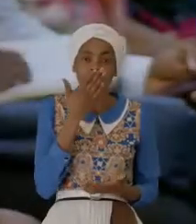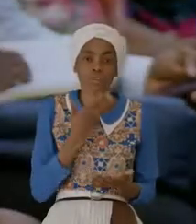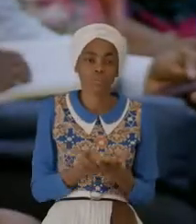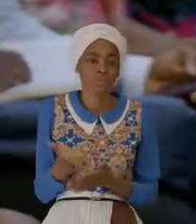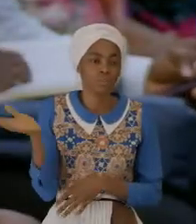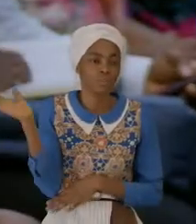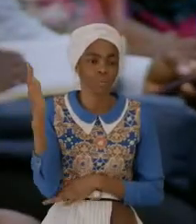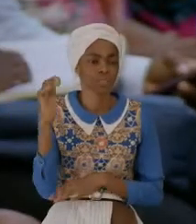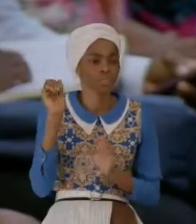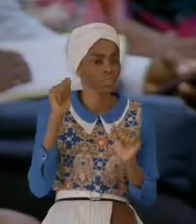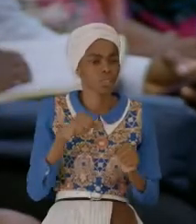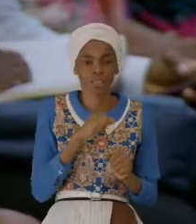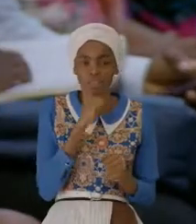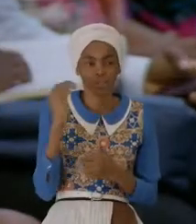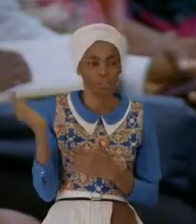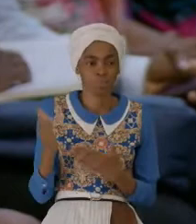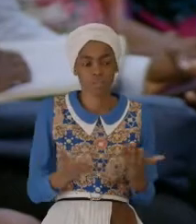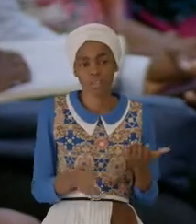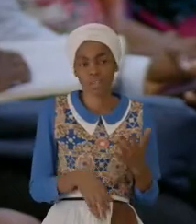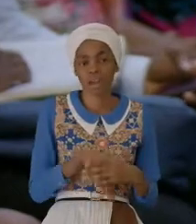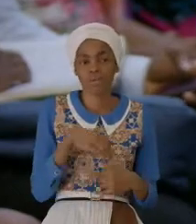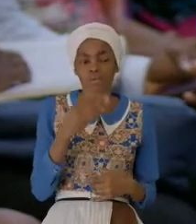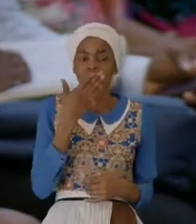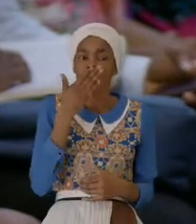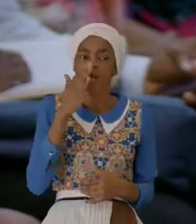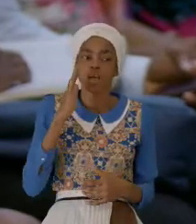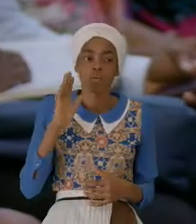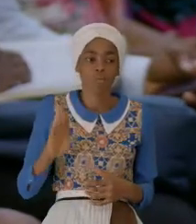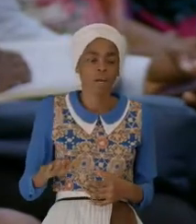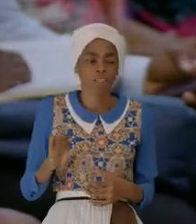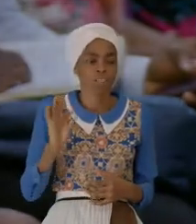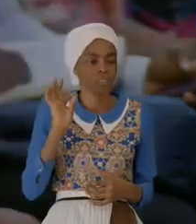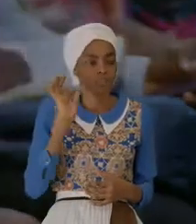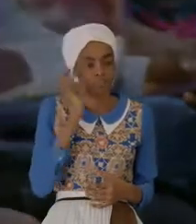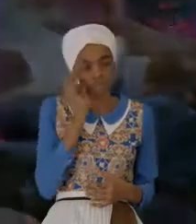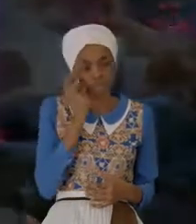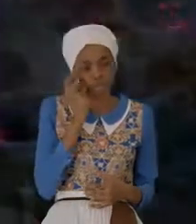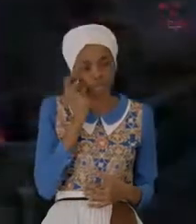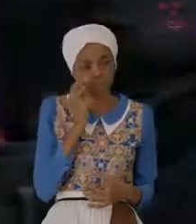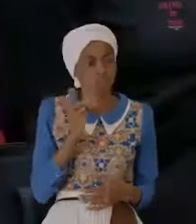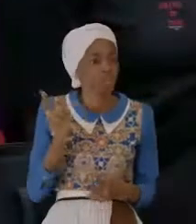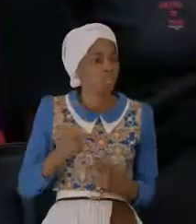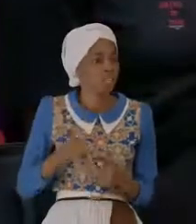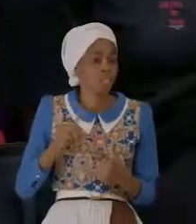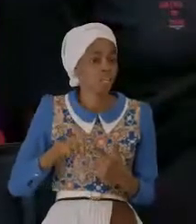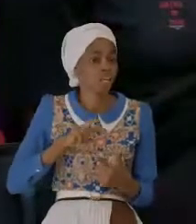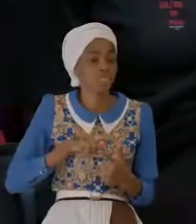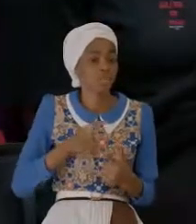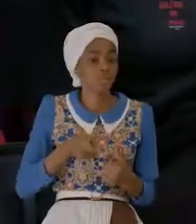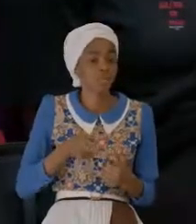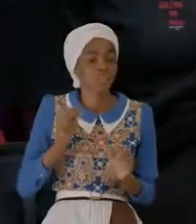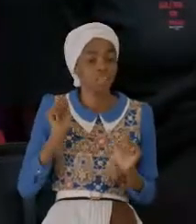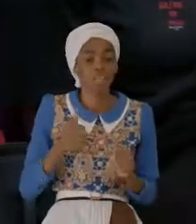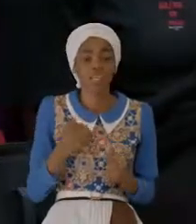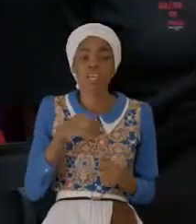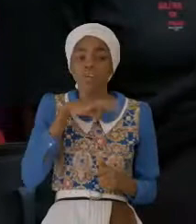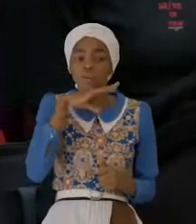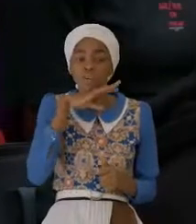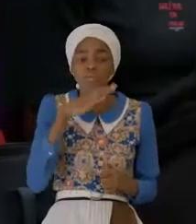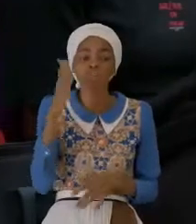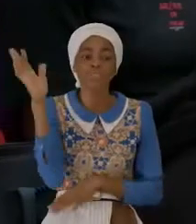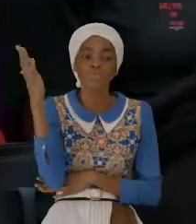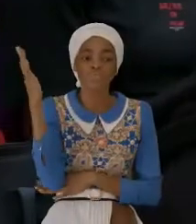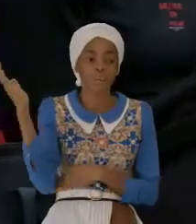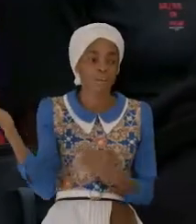good tree cannot bring forth evil fruit neither can a corrupt tree bring